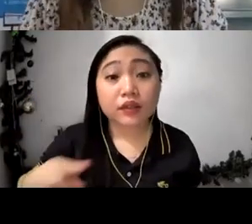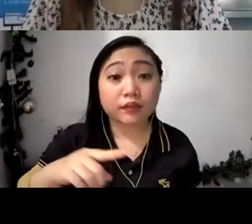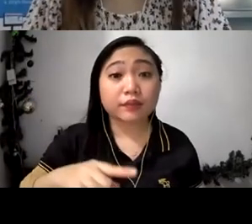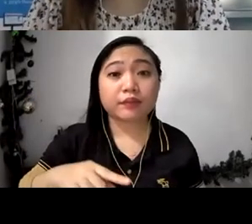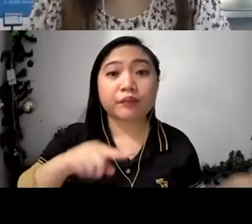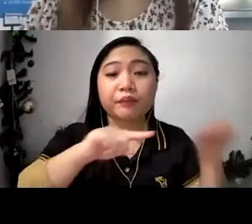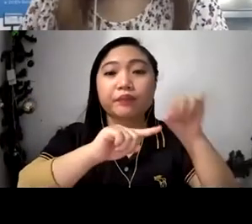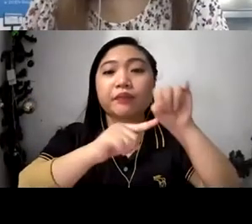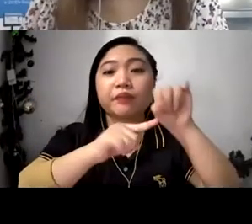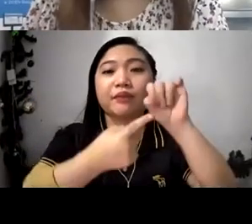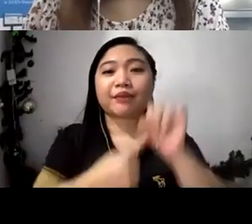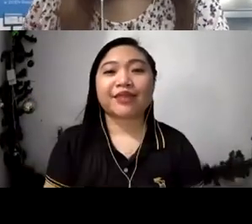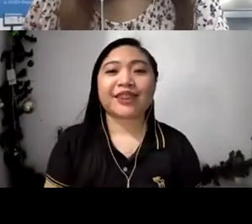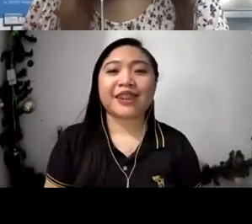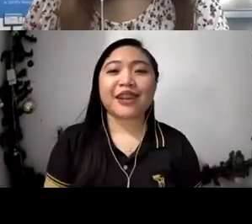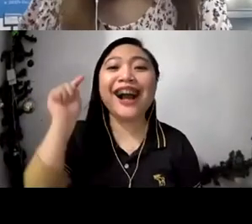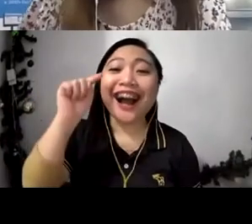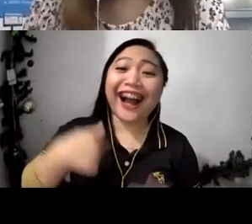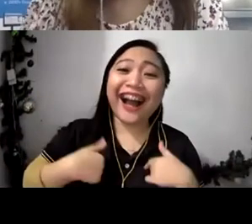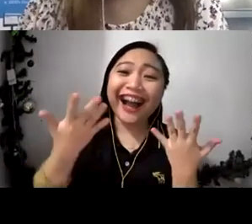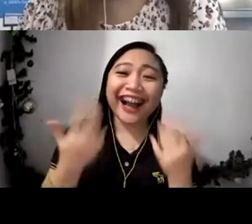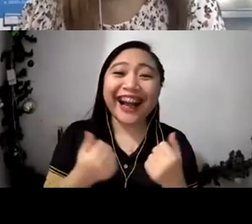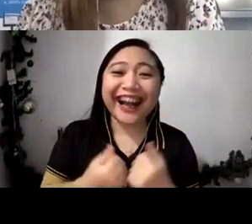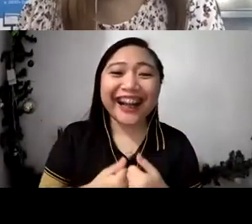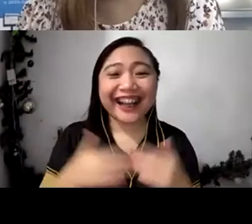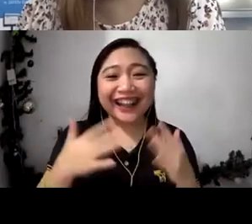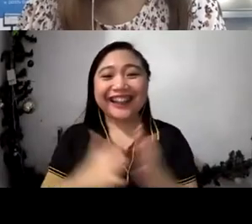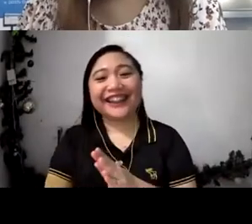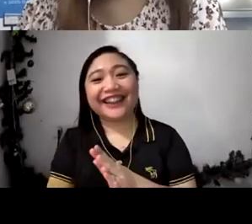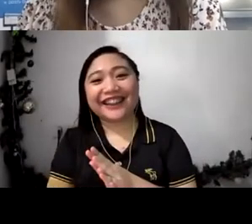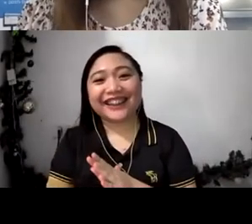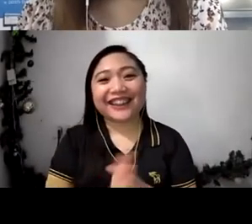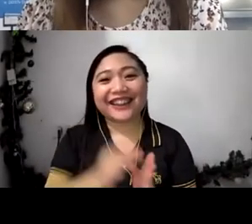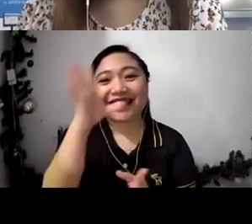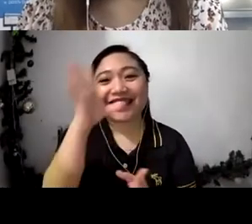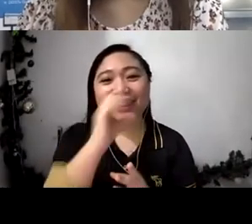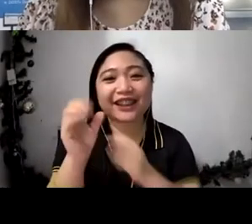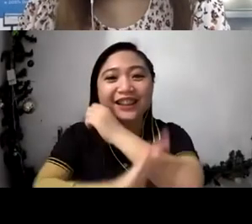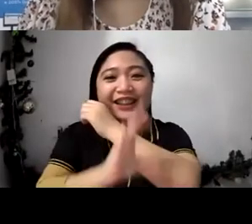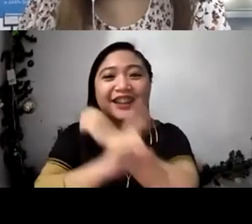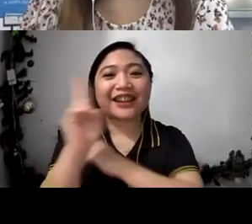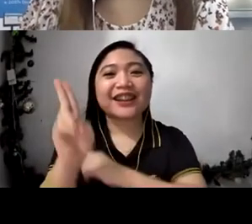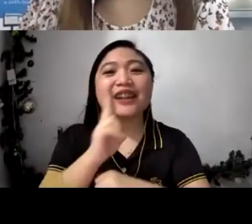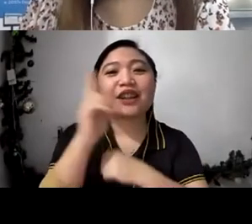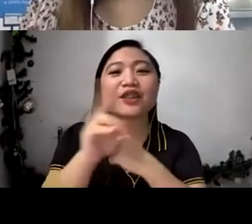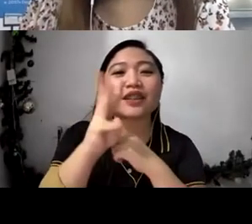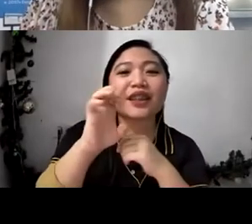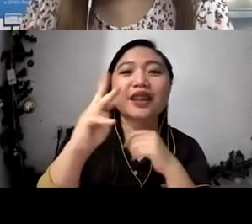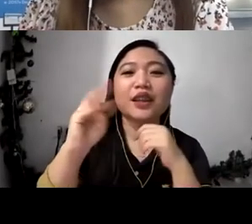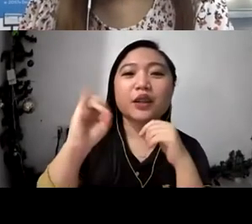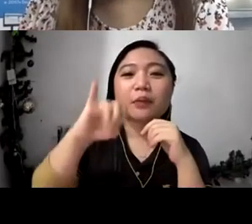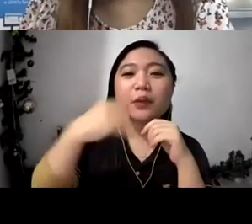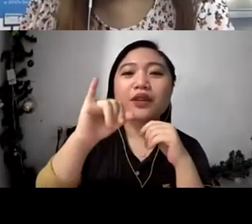mabilis. Mabilis ng pindot. Our mechanics is guess the country using emojis. There will be